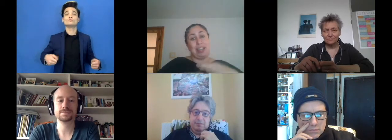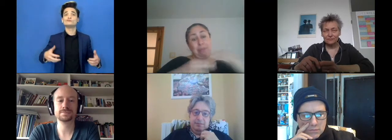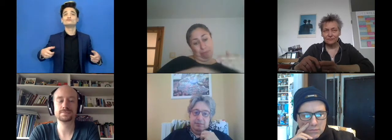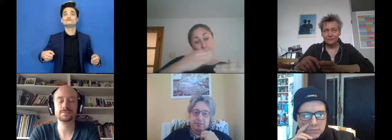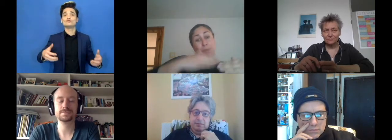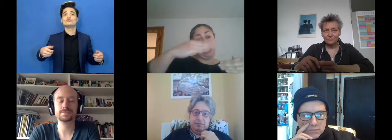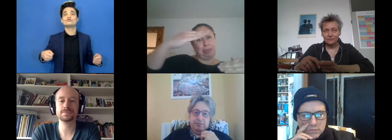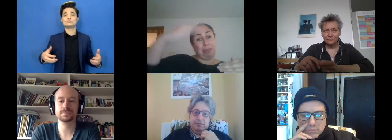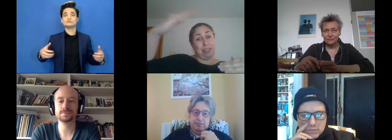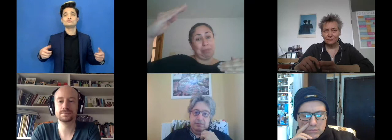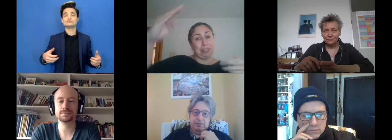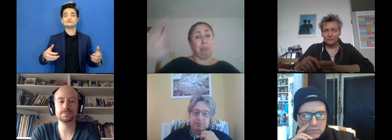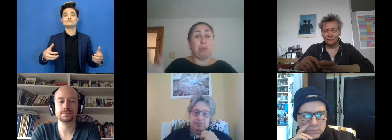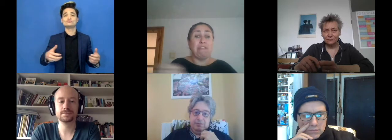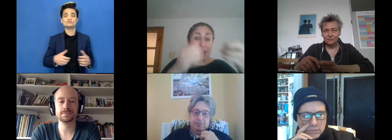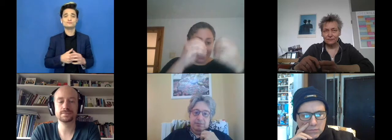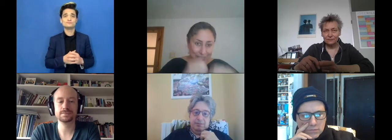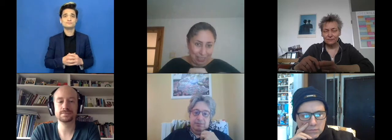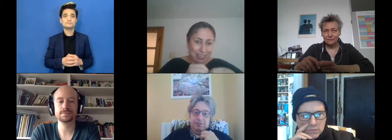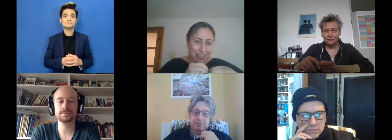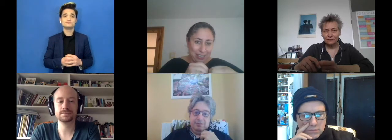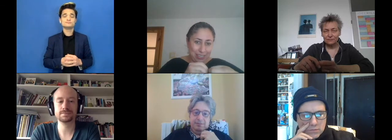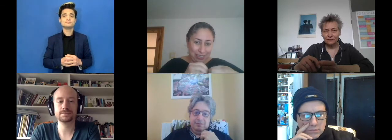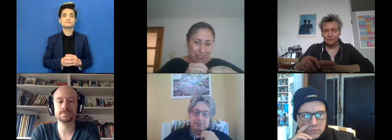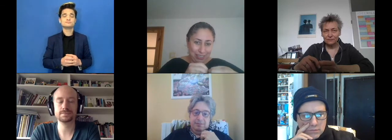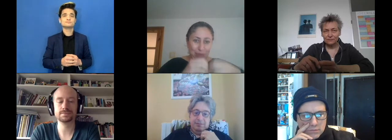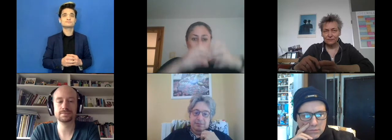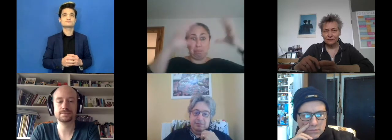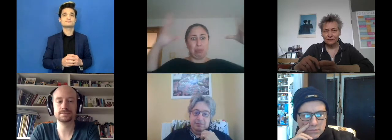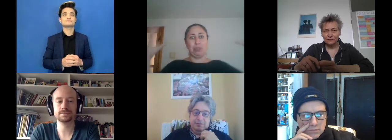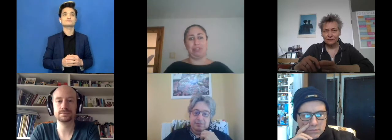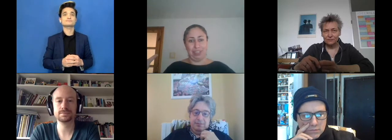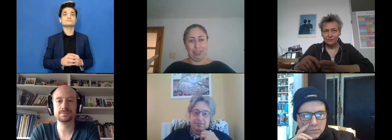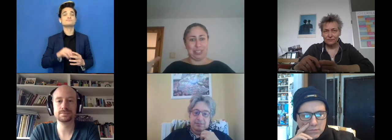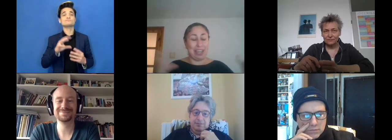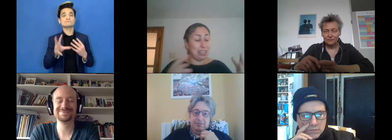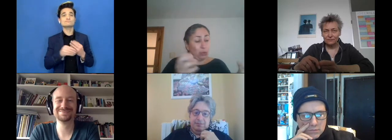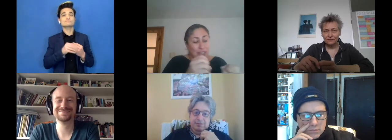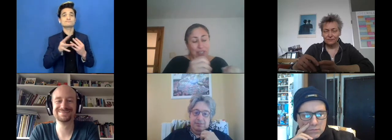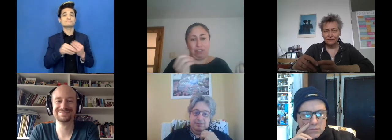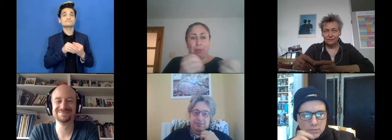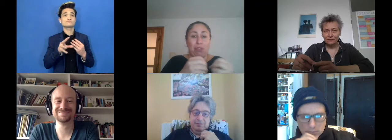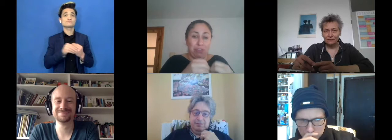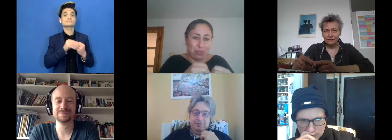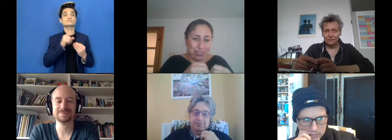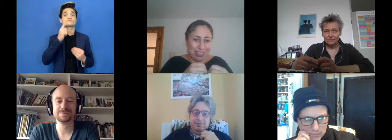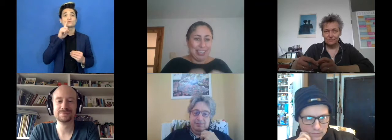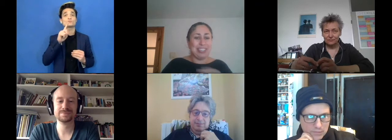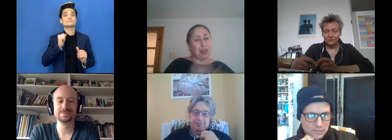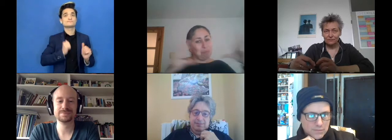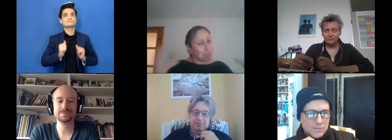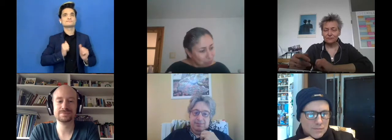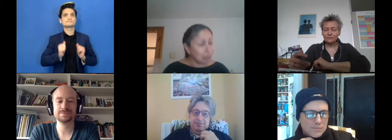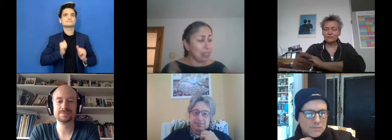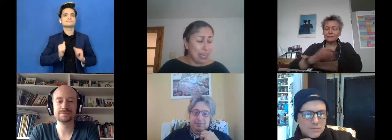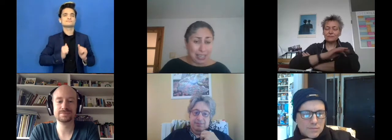And then we built up. When we finally did kiss, it was beautiful. And it all started from a refusal.